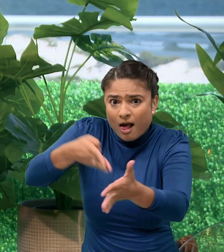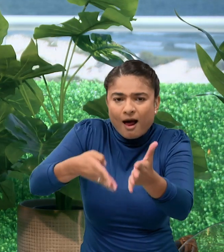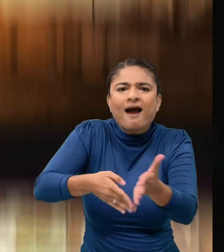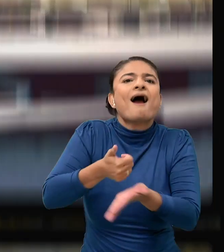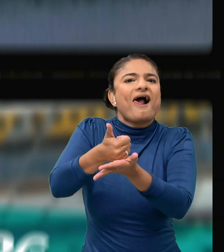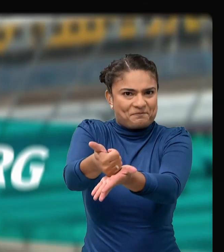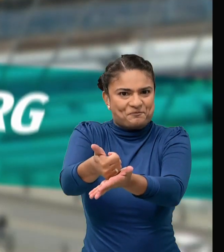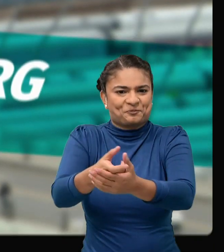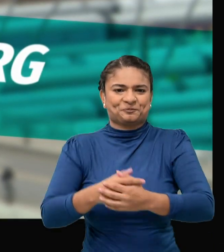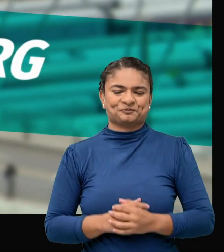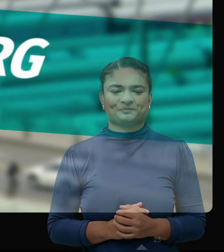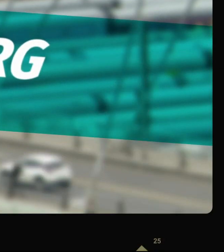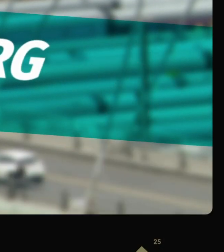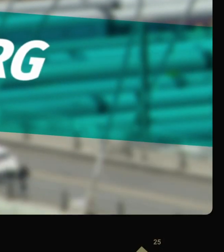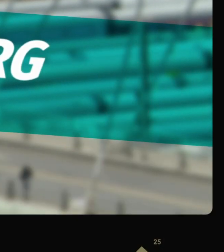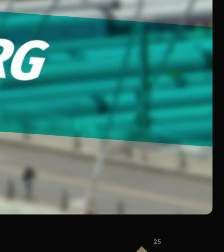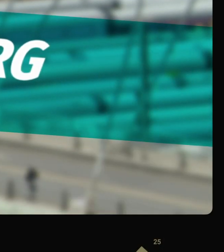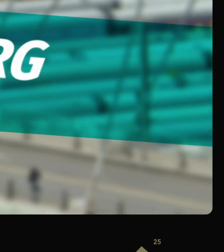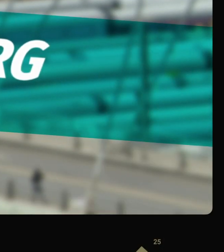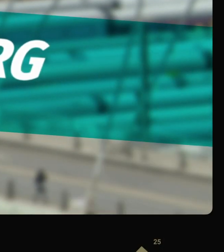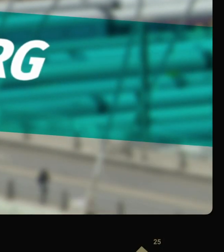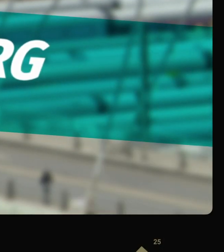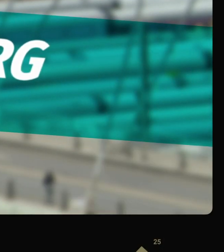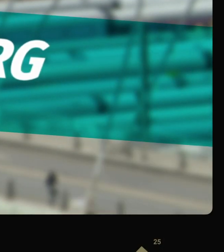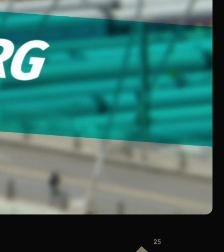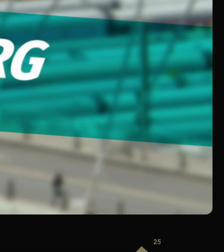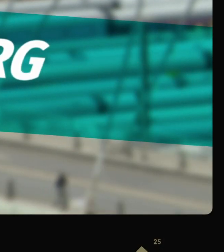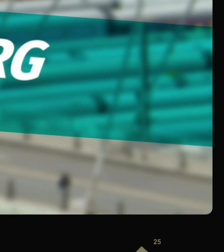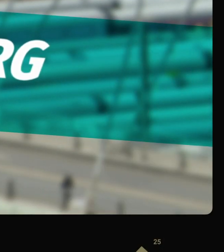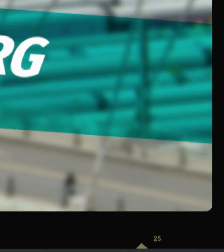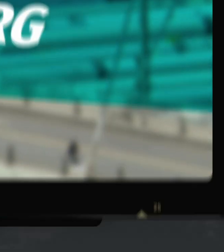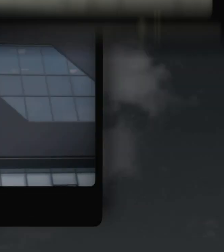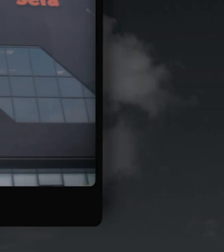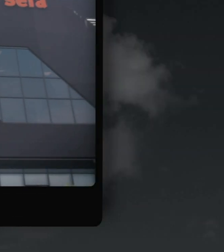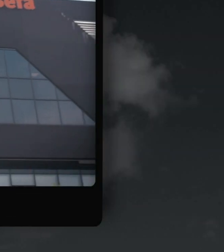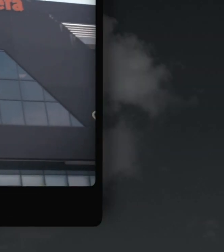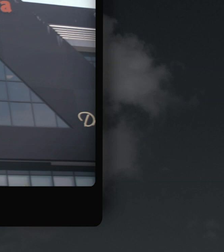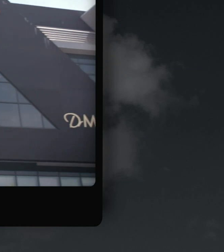maak vir ons.